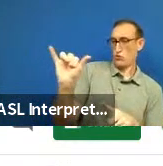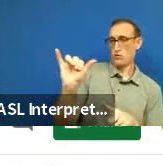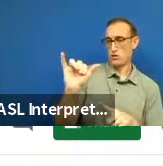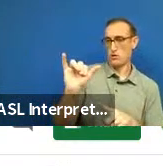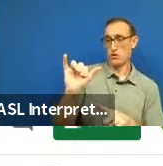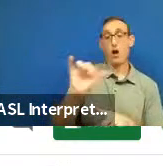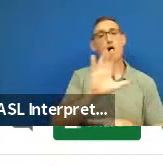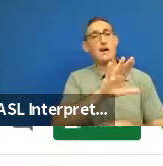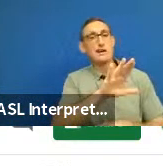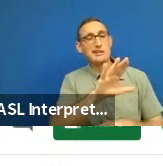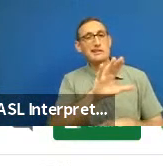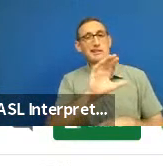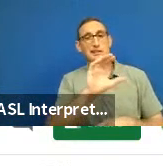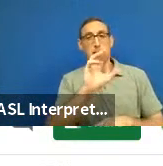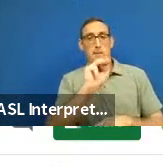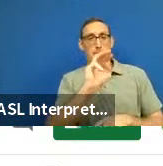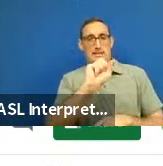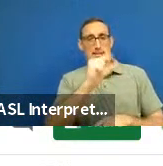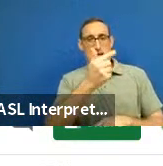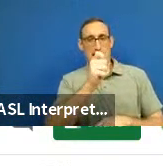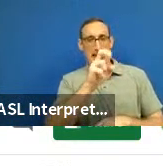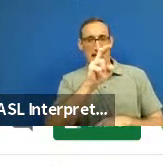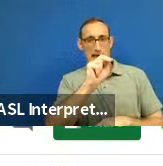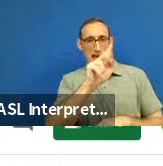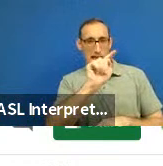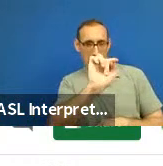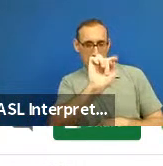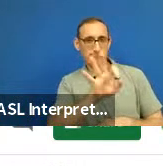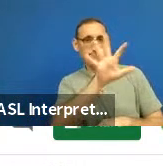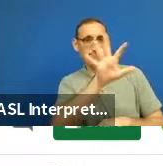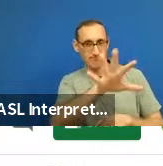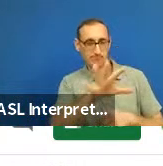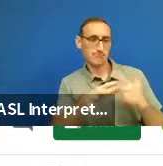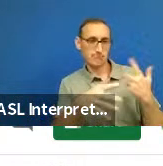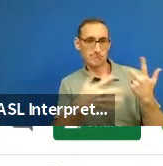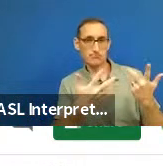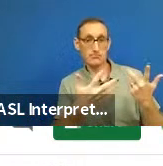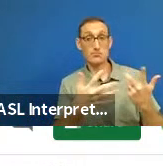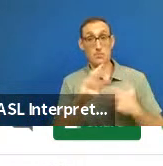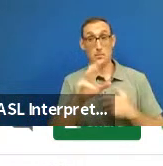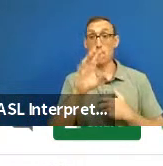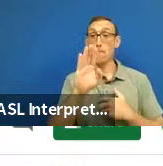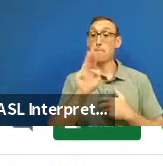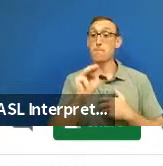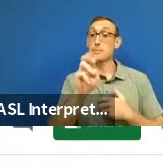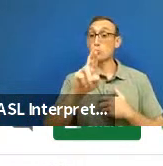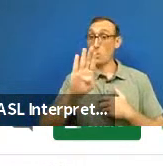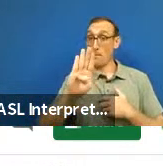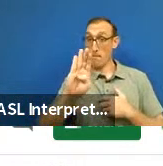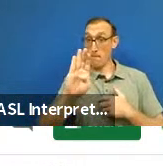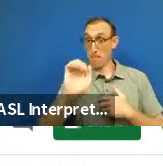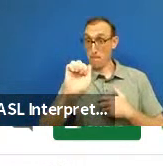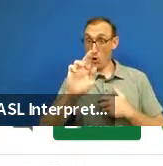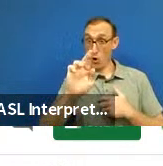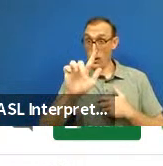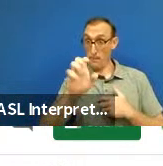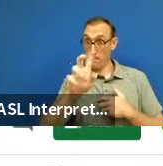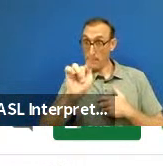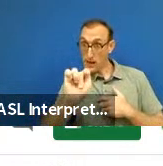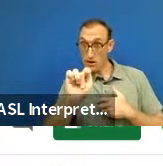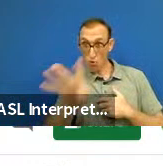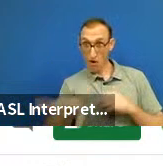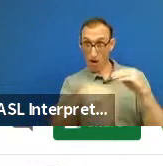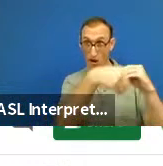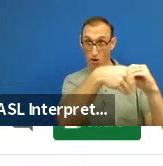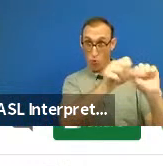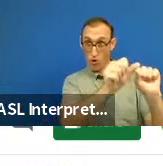and maybe Mr. Barlament, you can speak a little bit more to this. I know we've discussed it some. I think the cognitive report, and as it relates